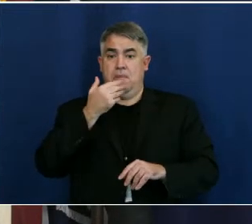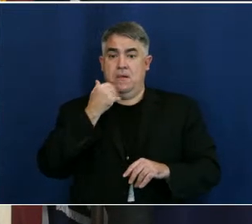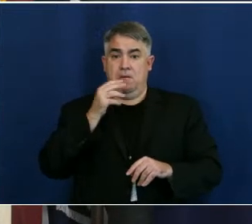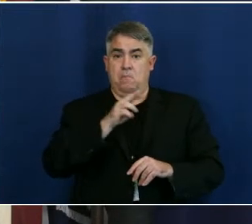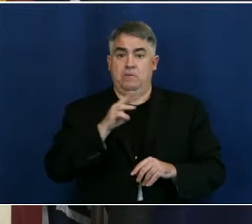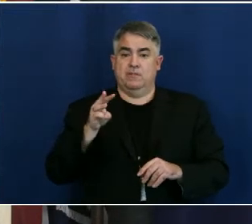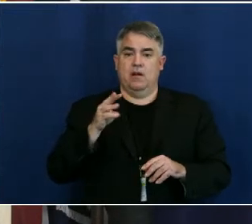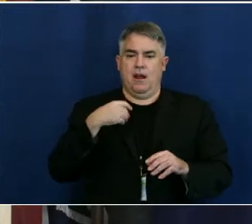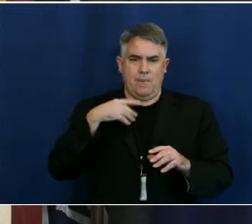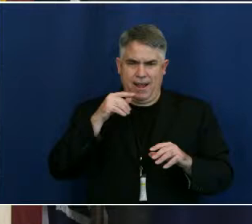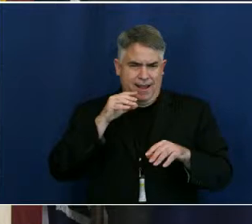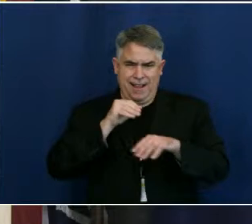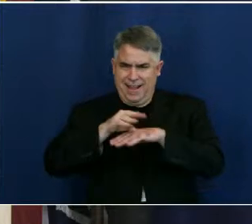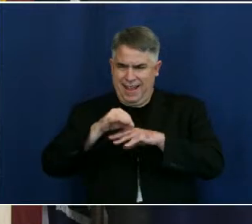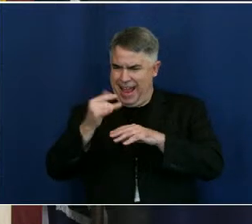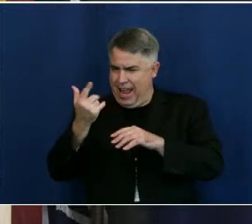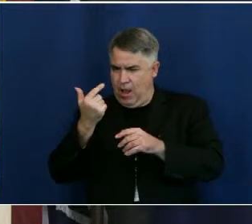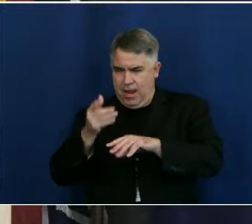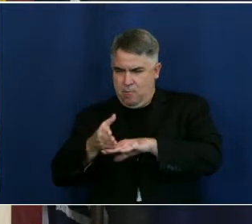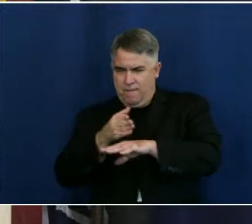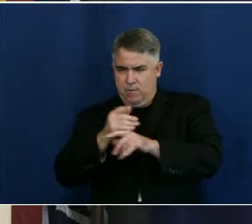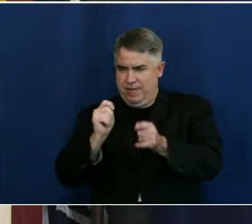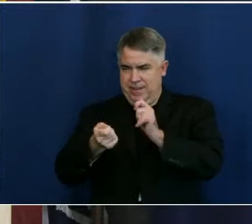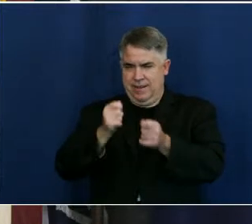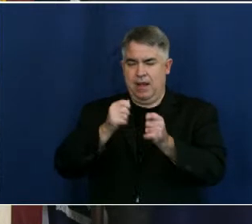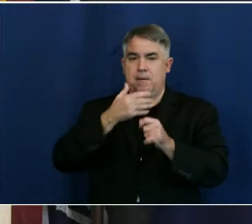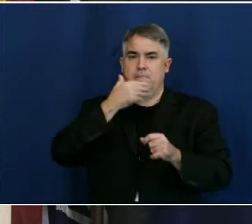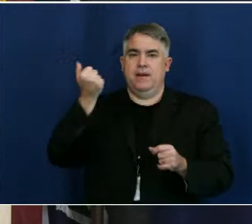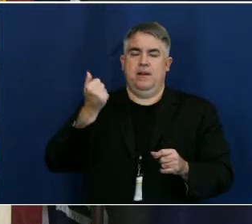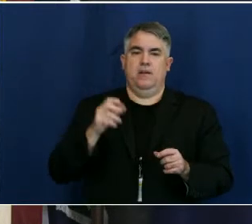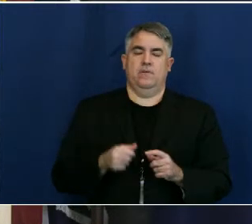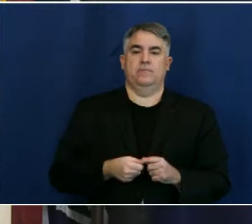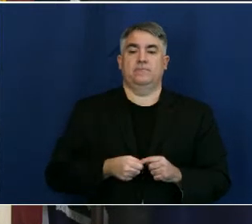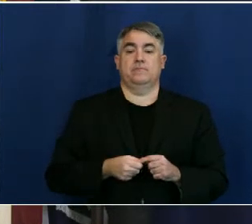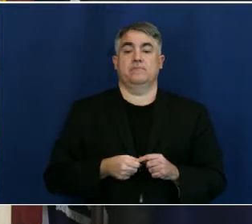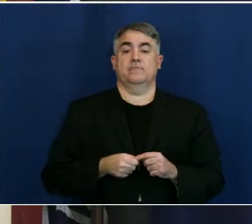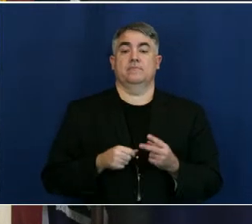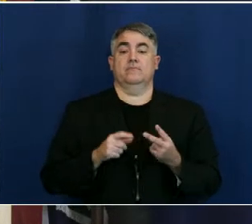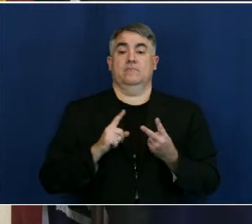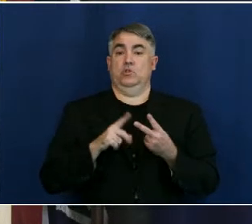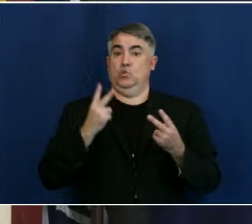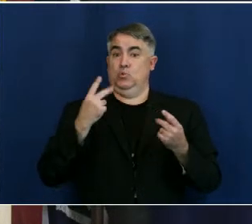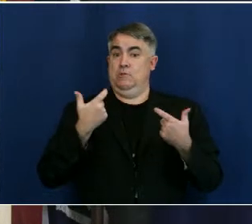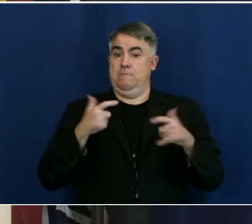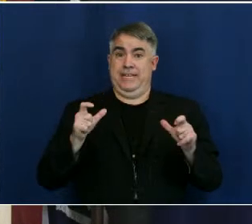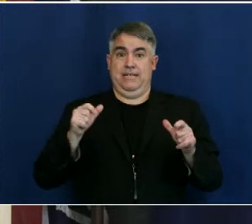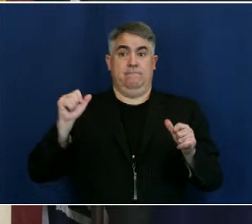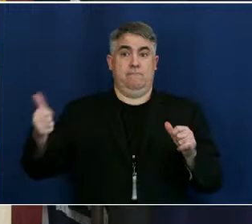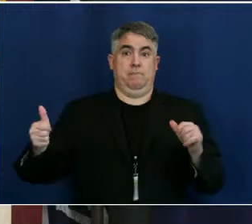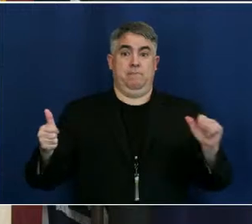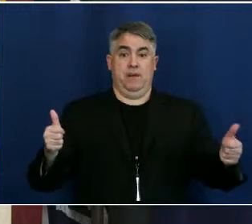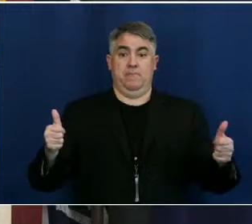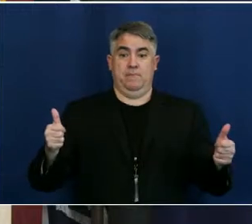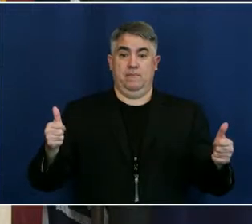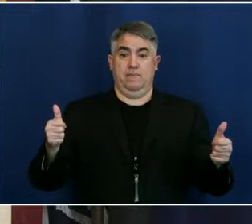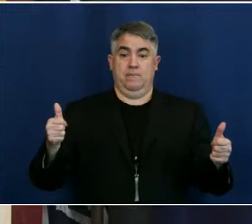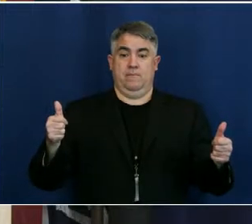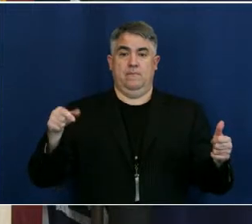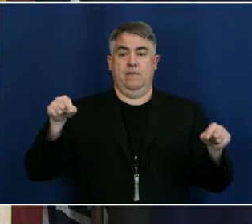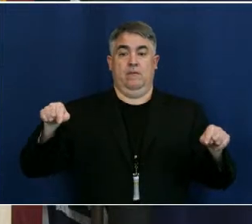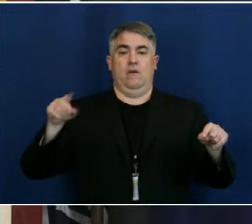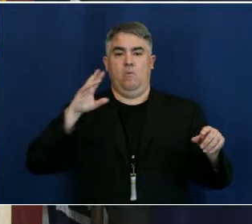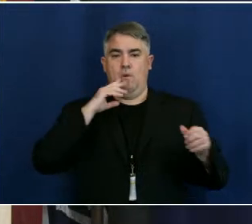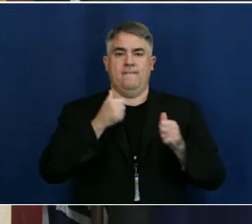with them on a number of things. And I know that our 2 superstations are working on migrating over. We hope to have that moving by next